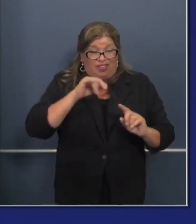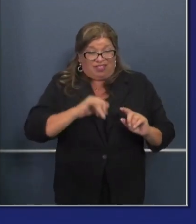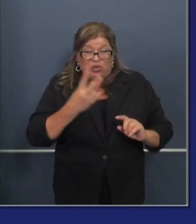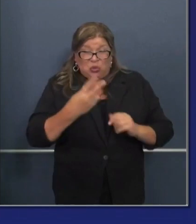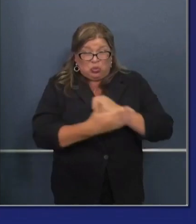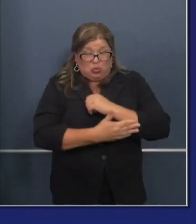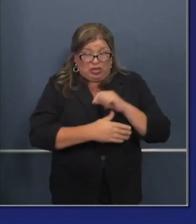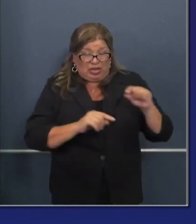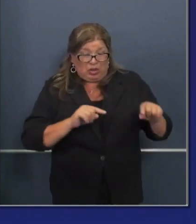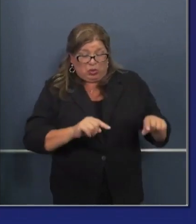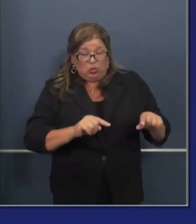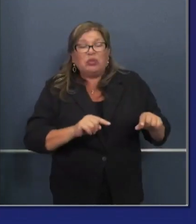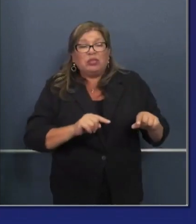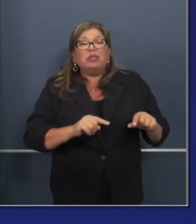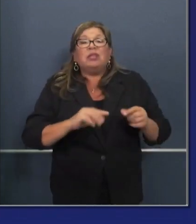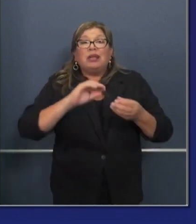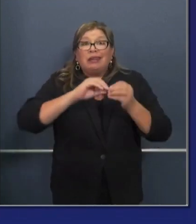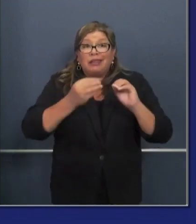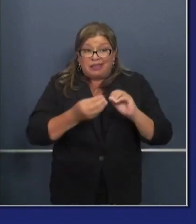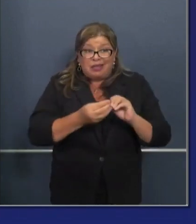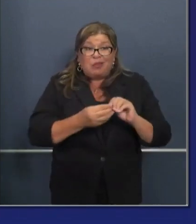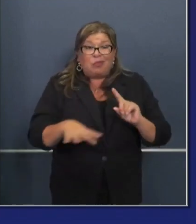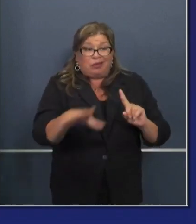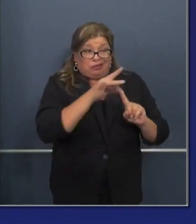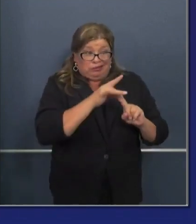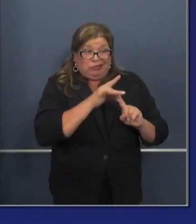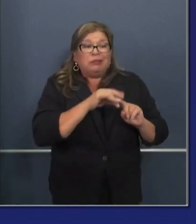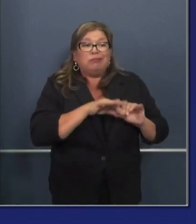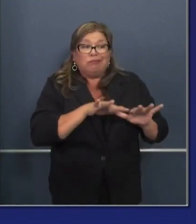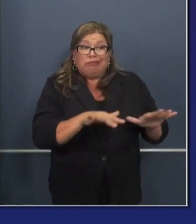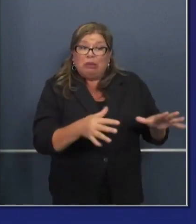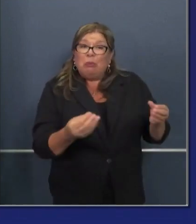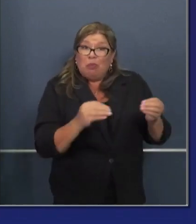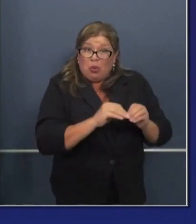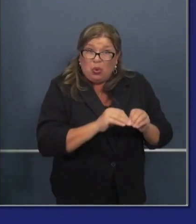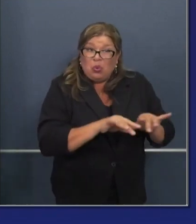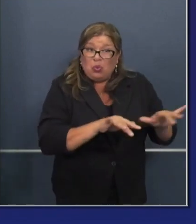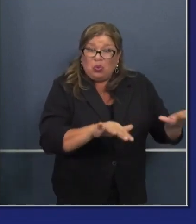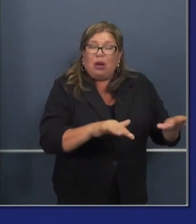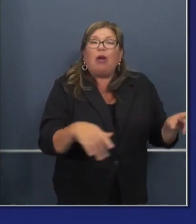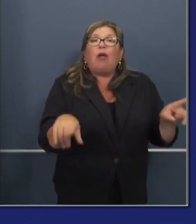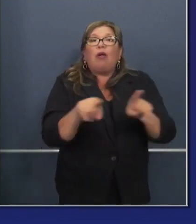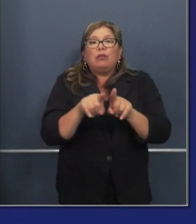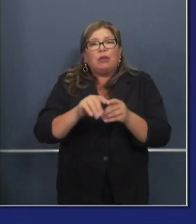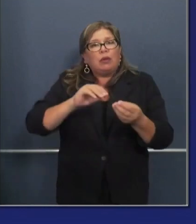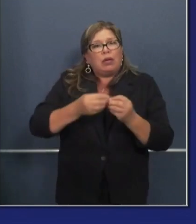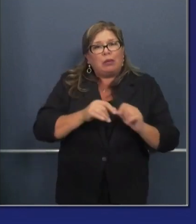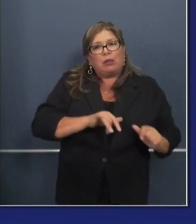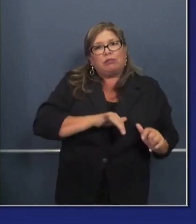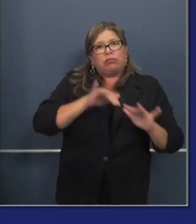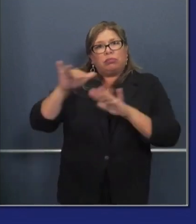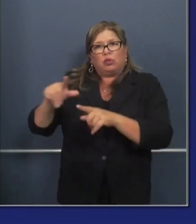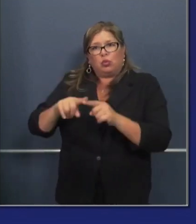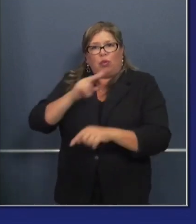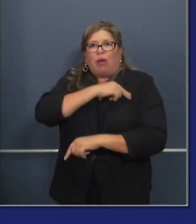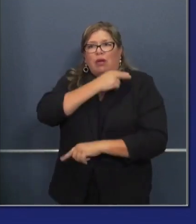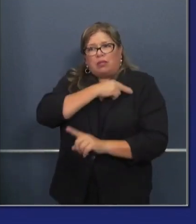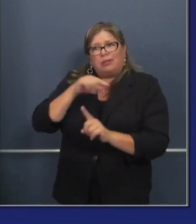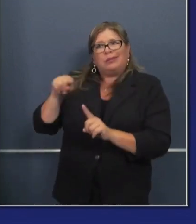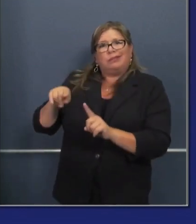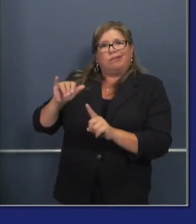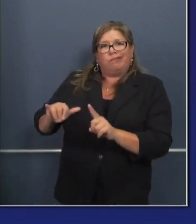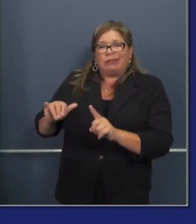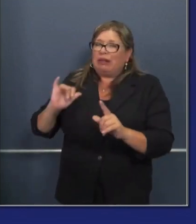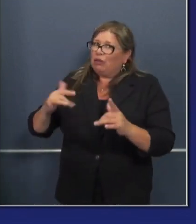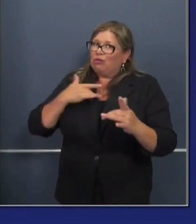seeing. So not only do we see increased cases in certain communities and certain counties, but those increased cases are not